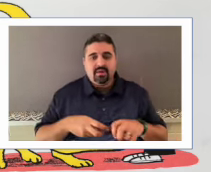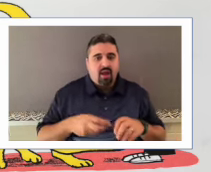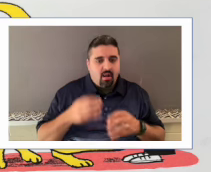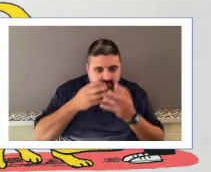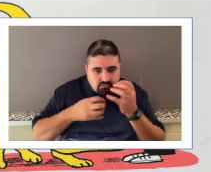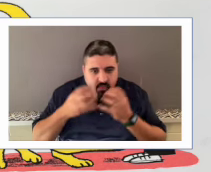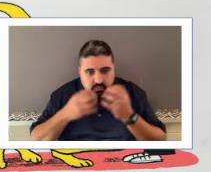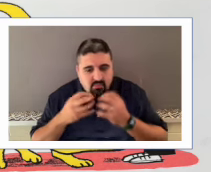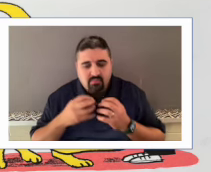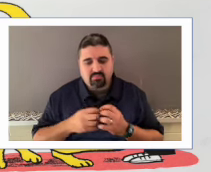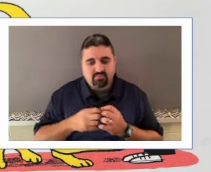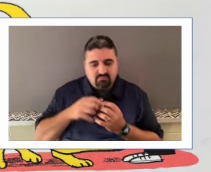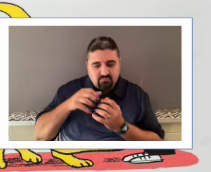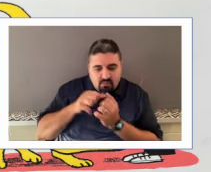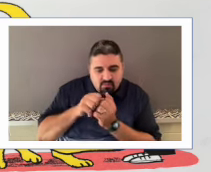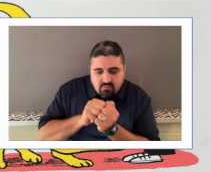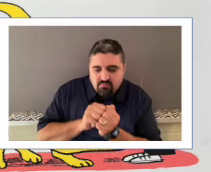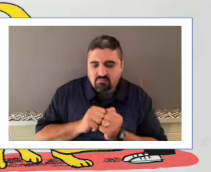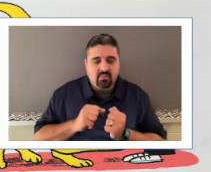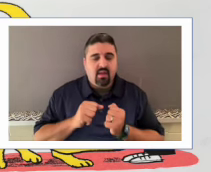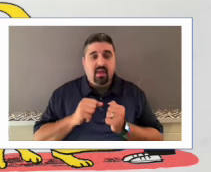bury a bone.